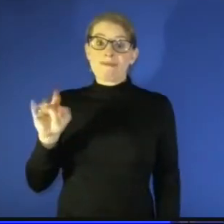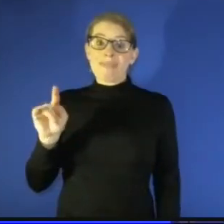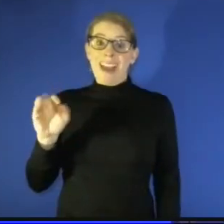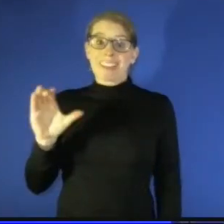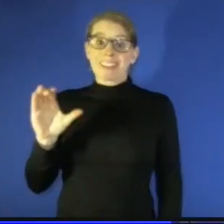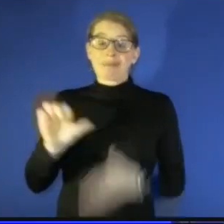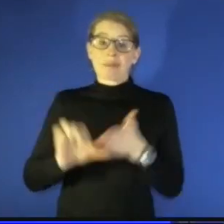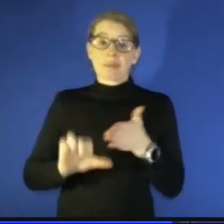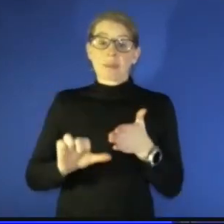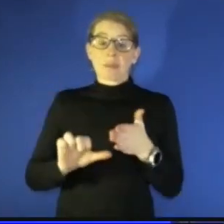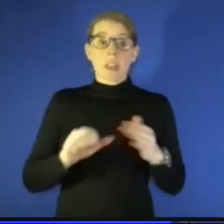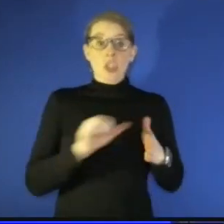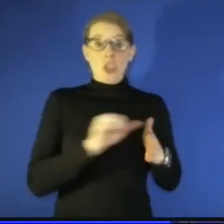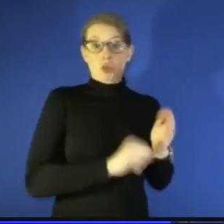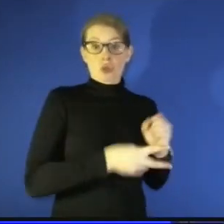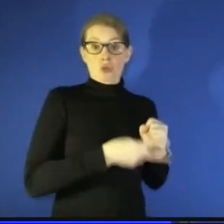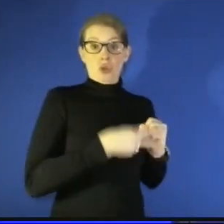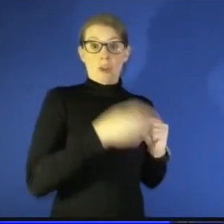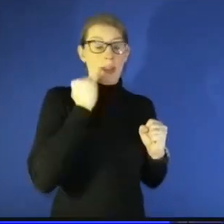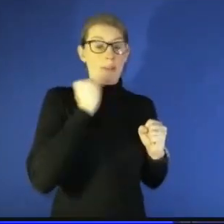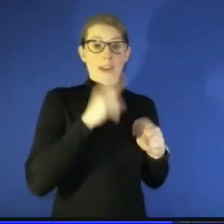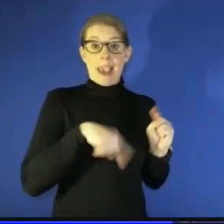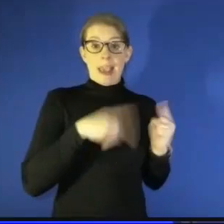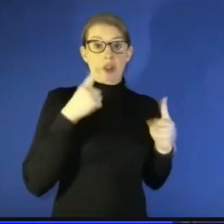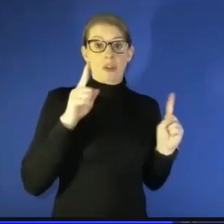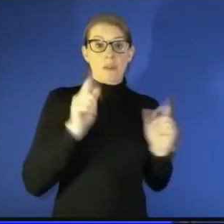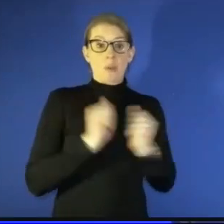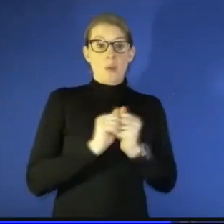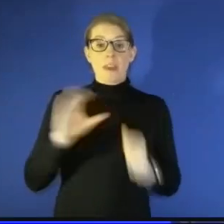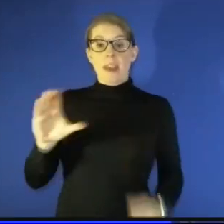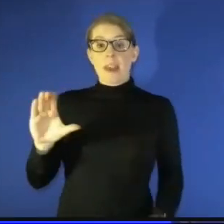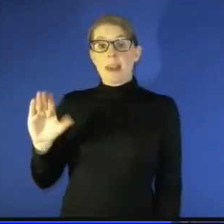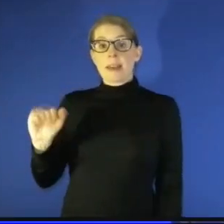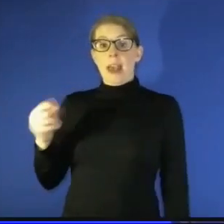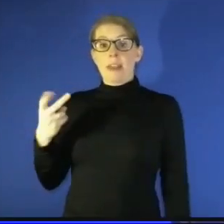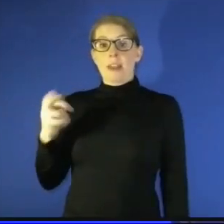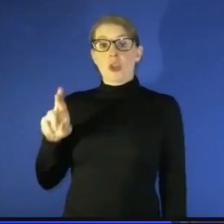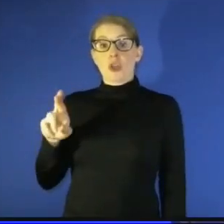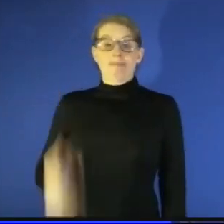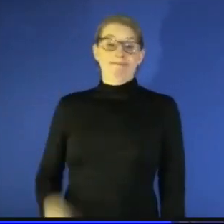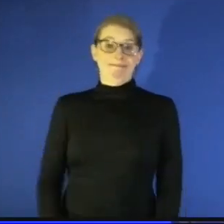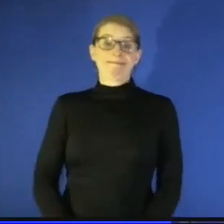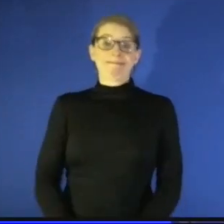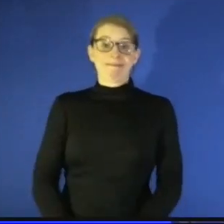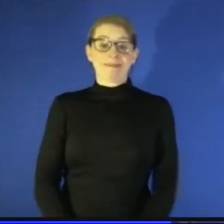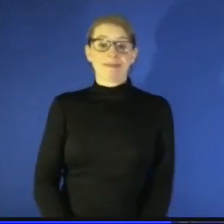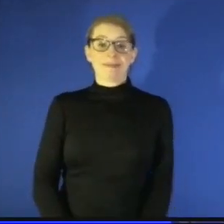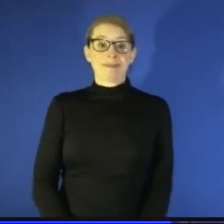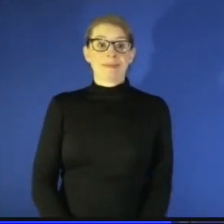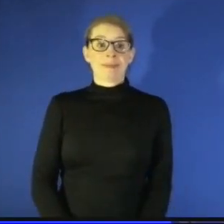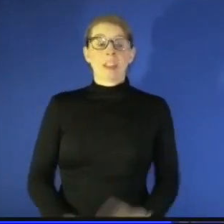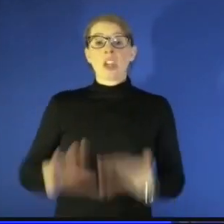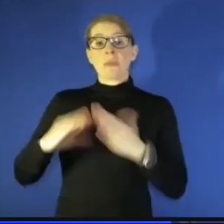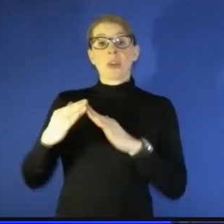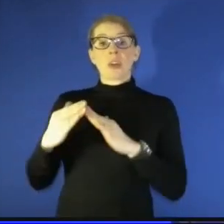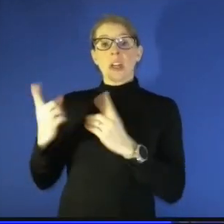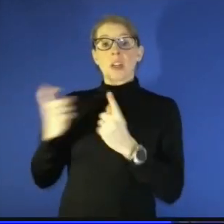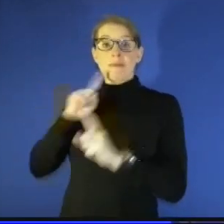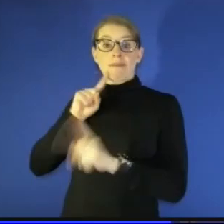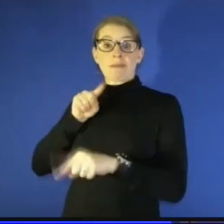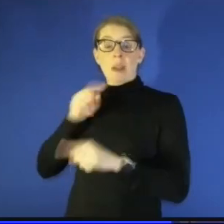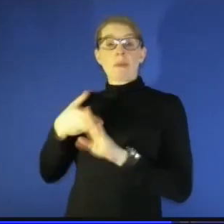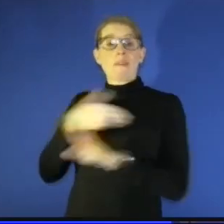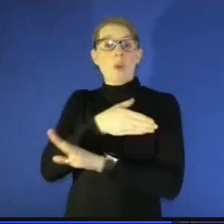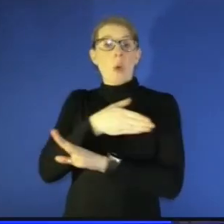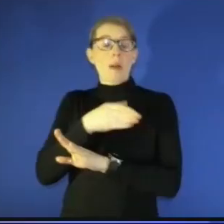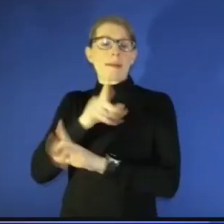reserved if it cannot be achieved with catheters. All right, we're going to get to some community questions, but before we do, I want to